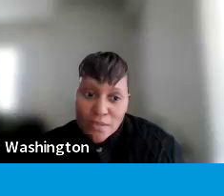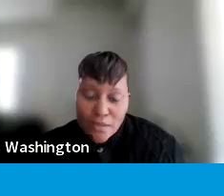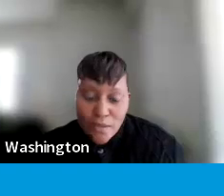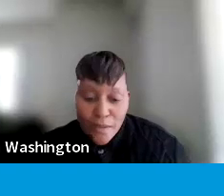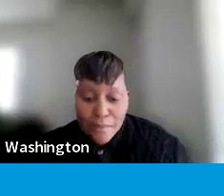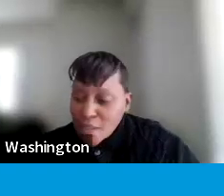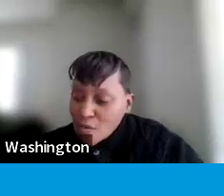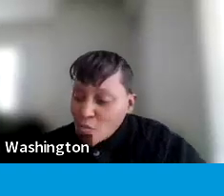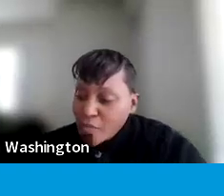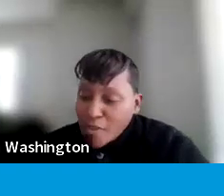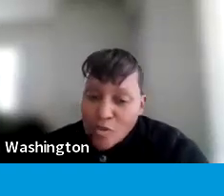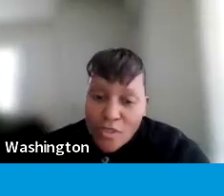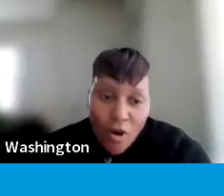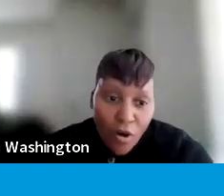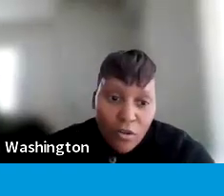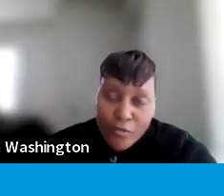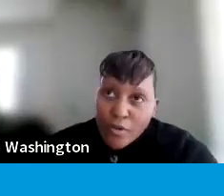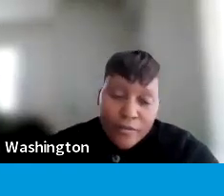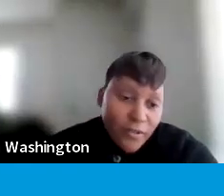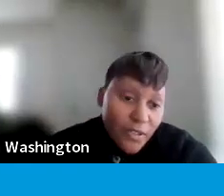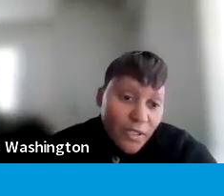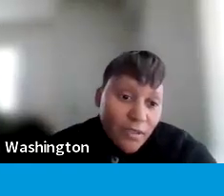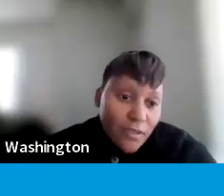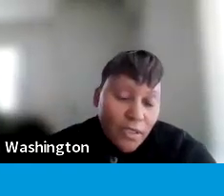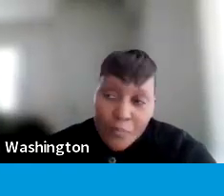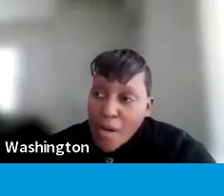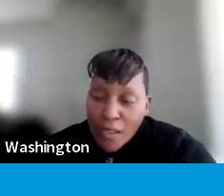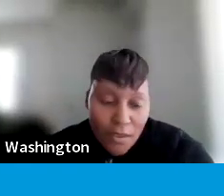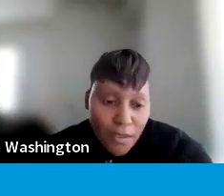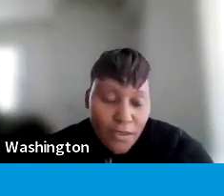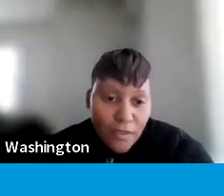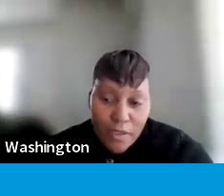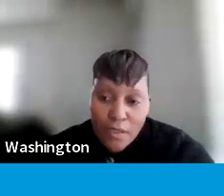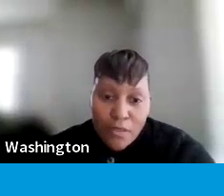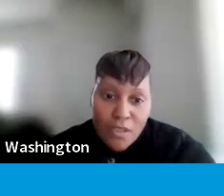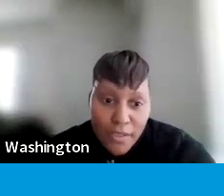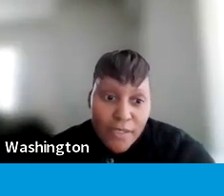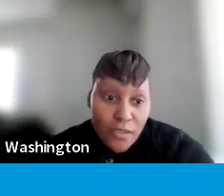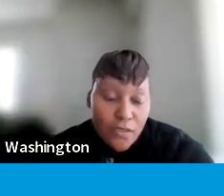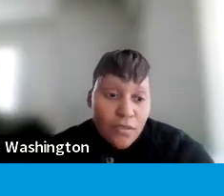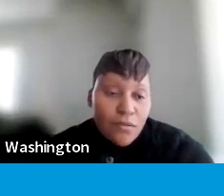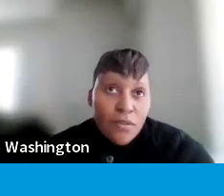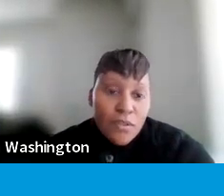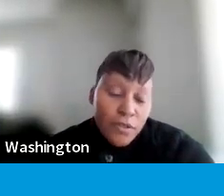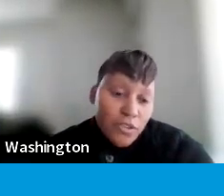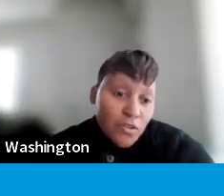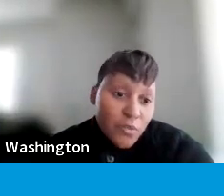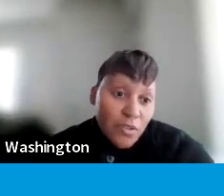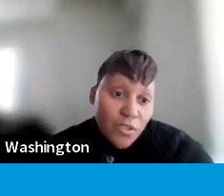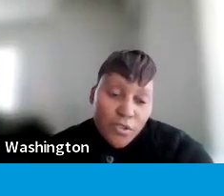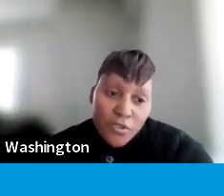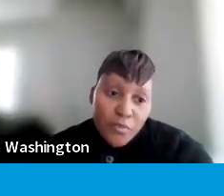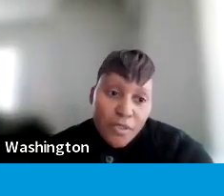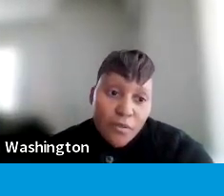being overlooked. We've been using all forever and like politics and everything else, and yet and still there's